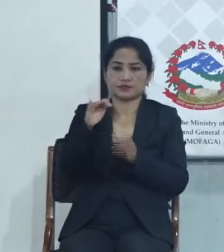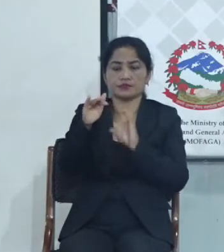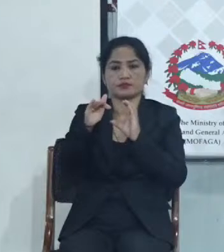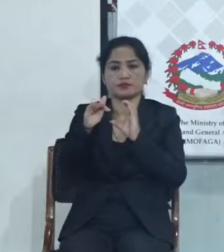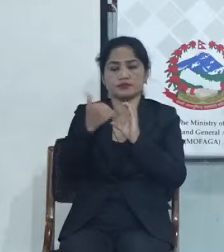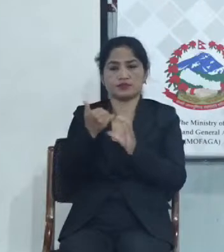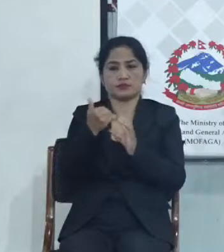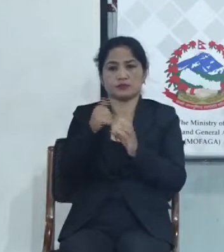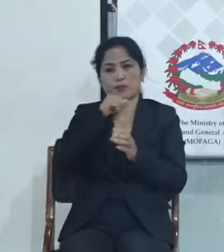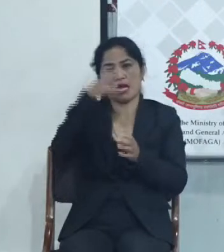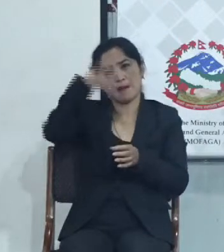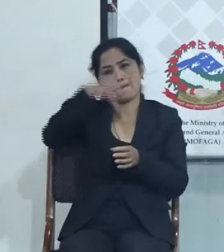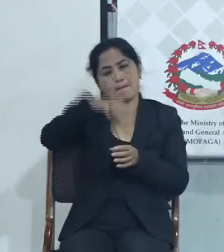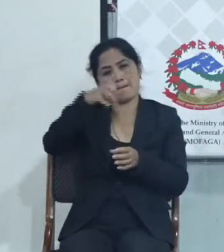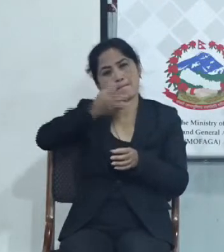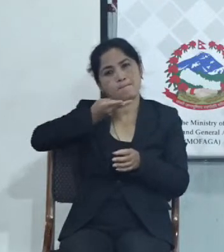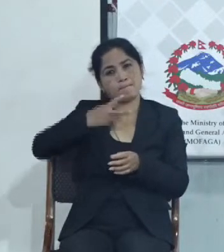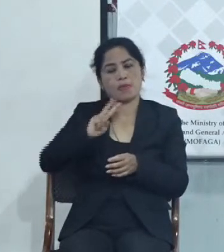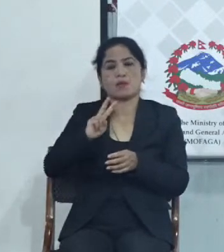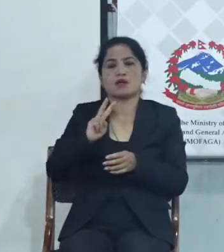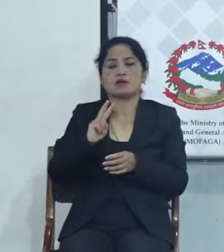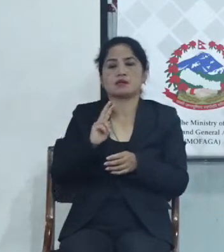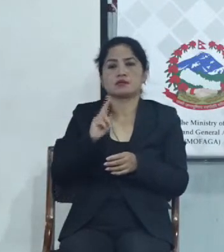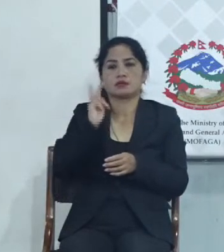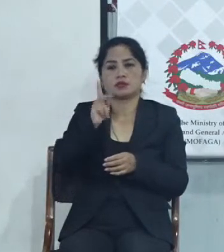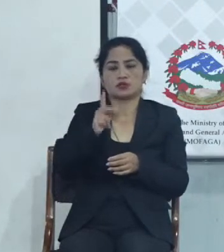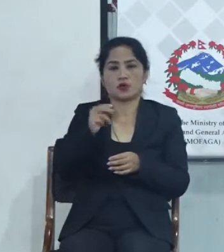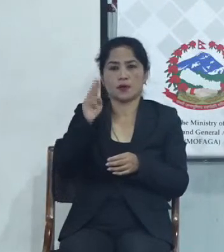There was a heavy water,